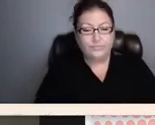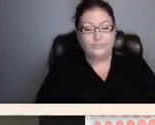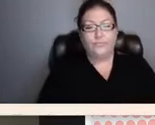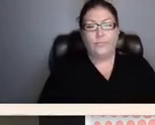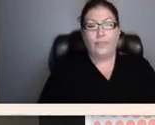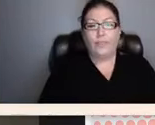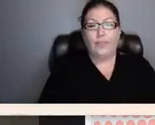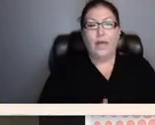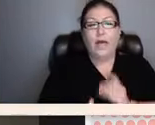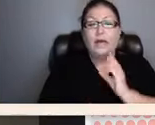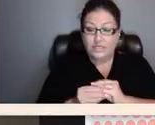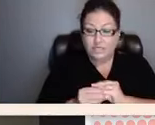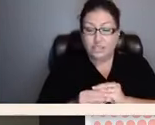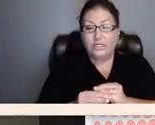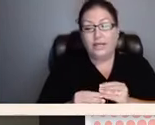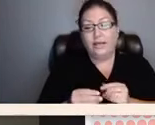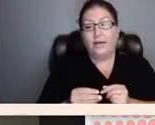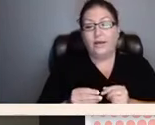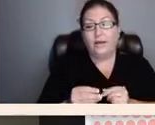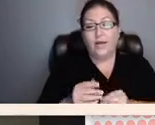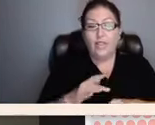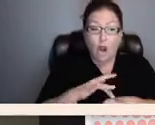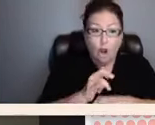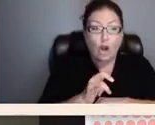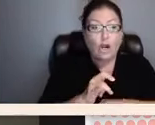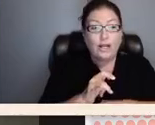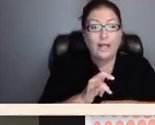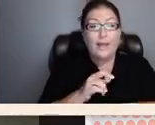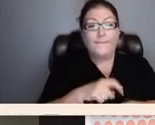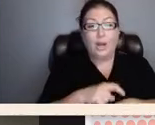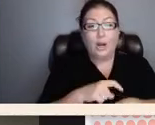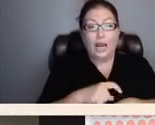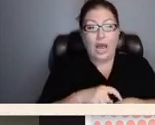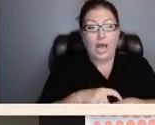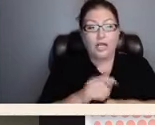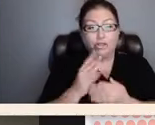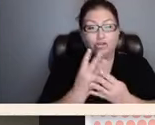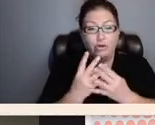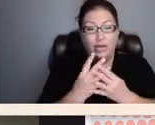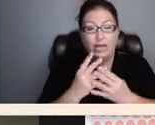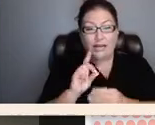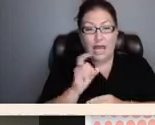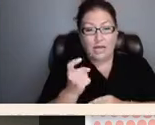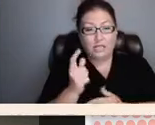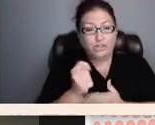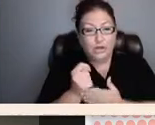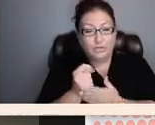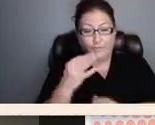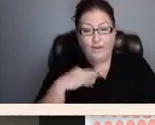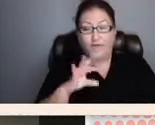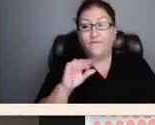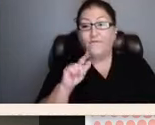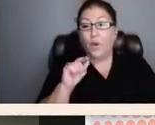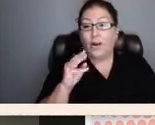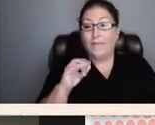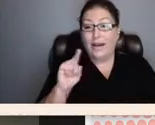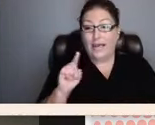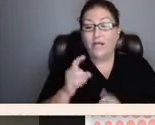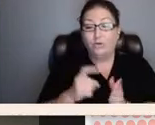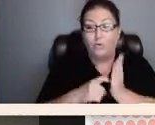Additionally, under the early and periodic screening, diagnostic, and treatment benefit, Florida Medicaid is required by federal law to